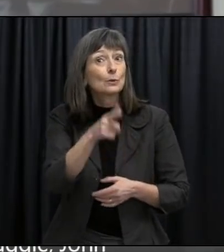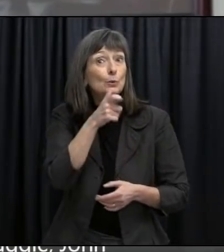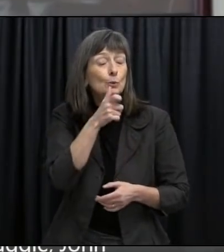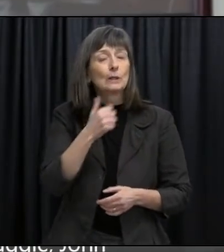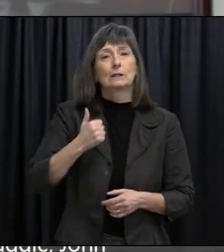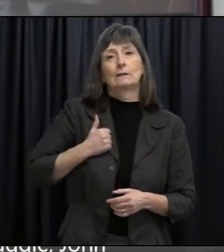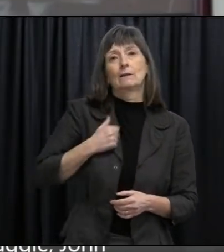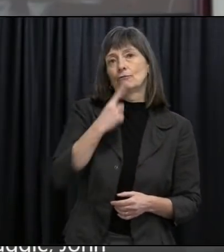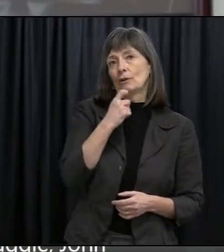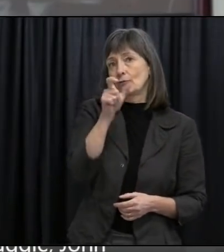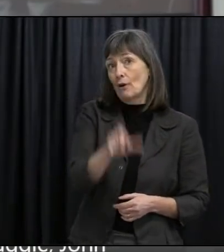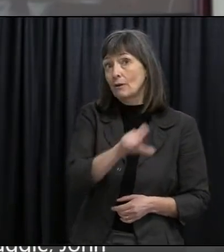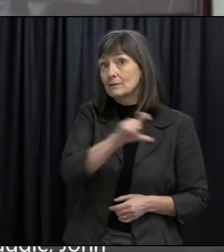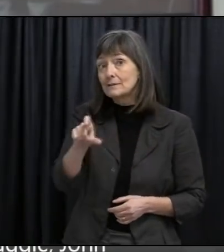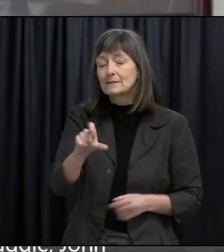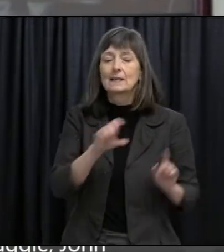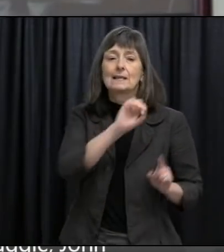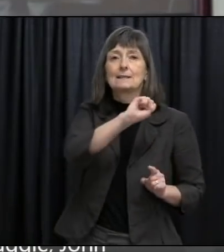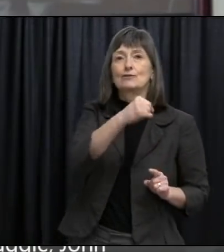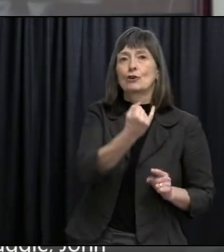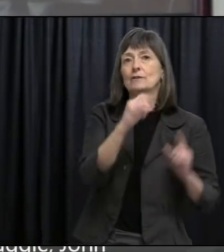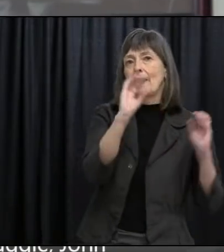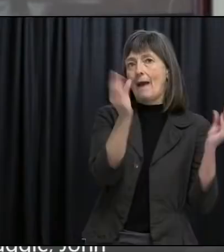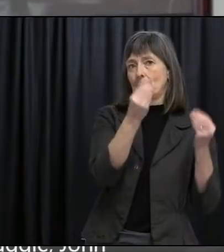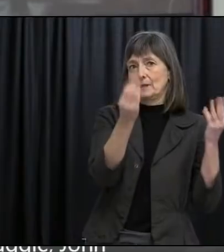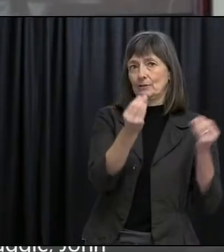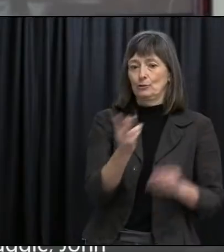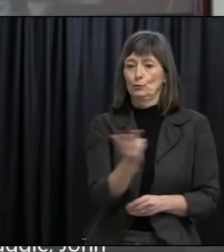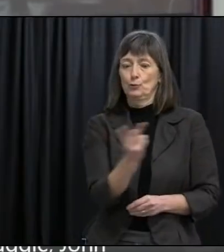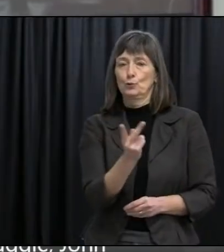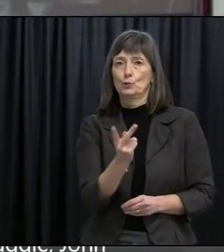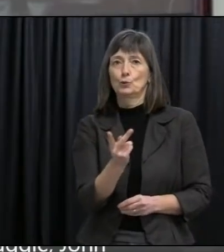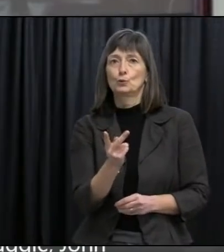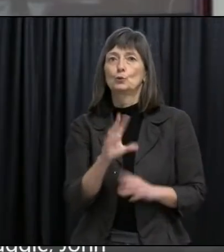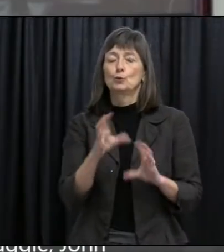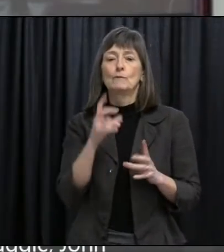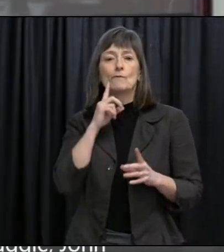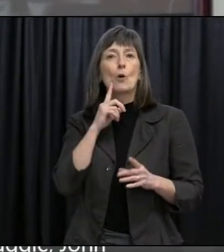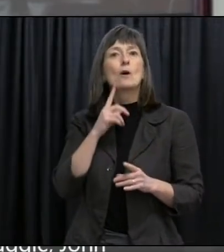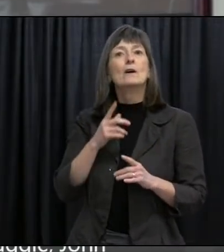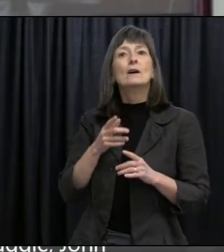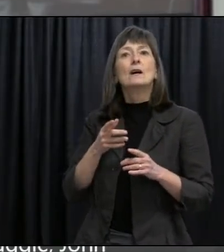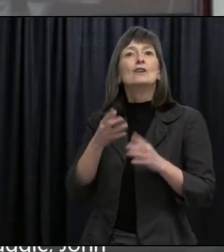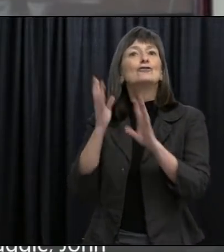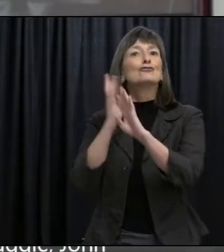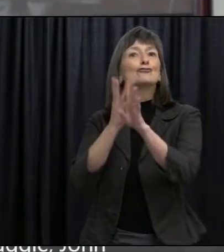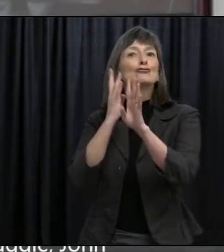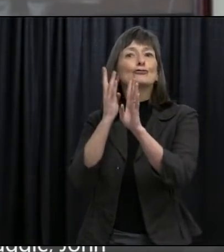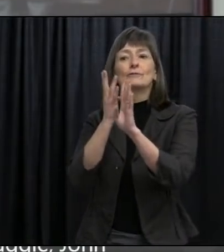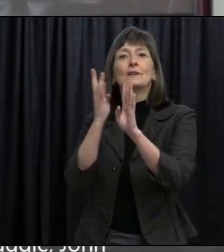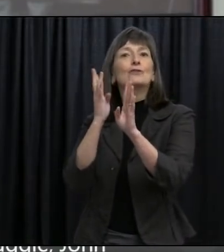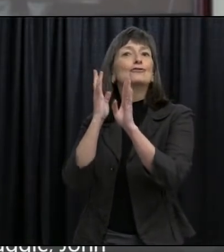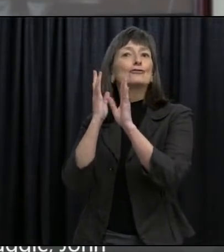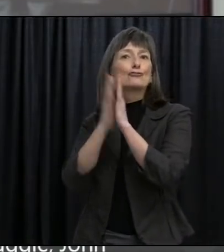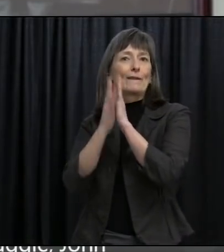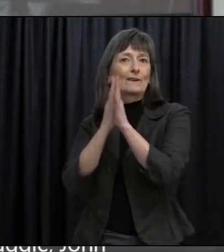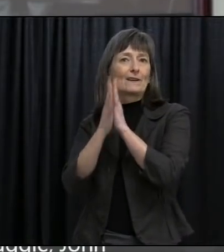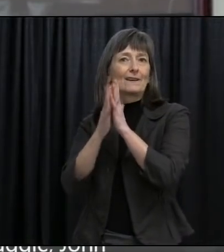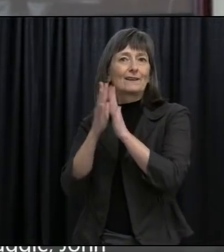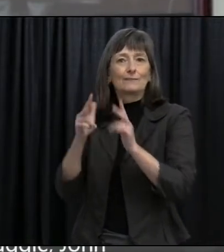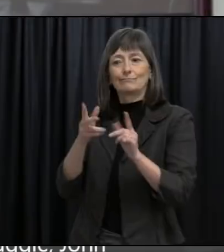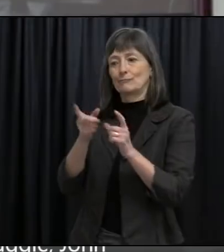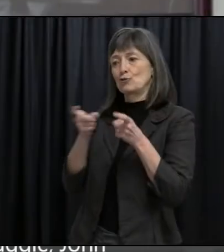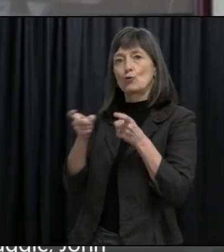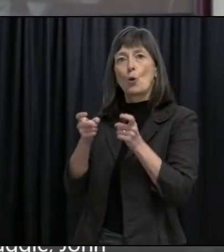Cross and the St. John's Ambulance, who have both been active in flow control and traffic control at the super